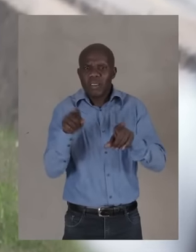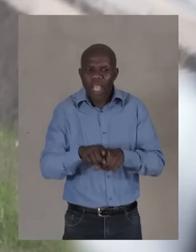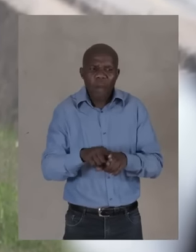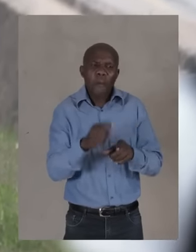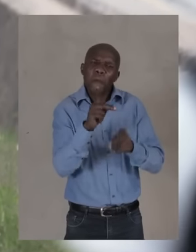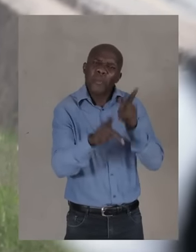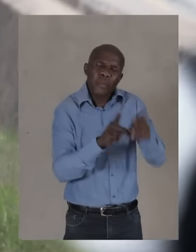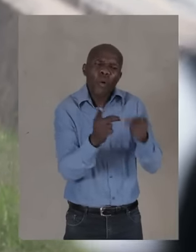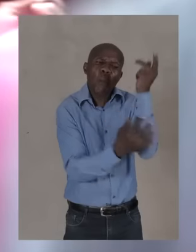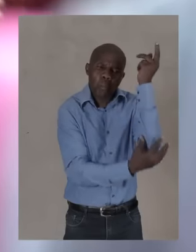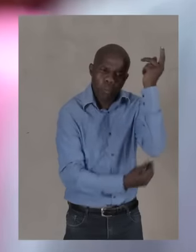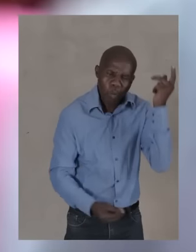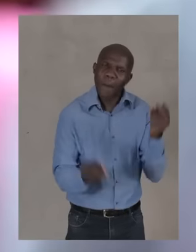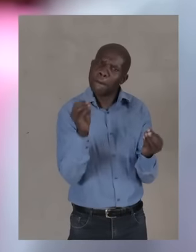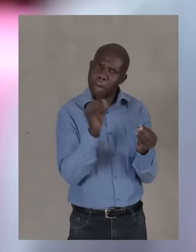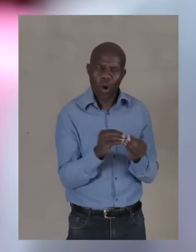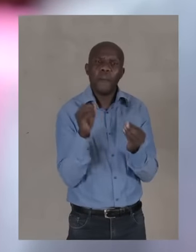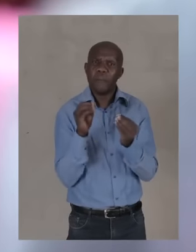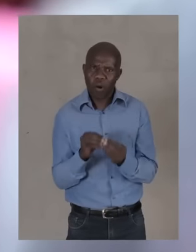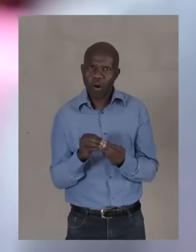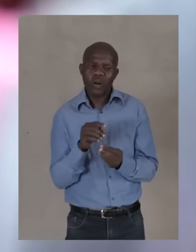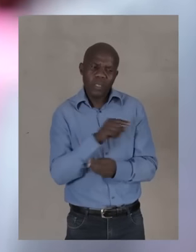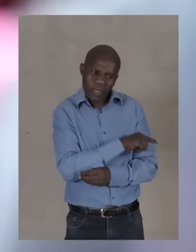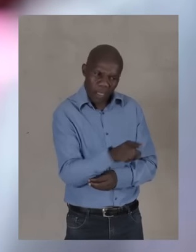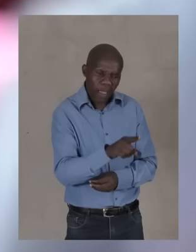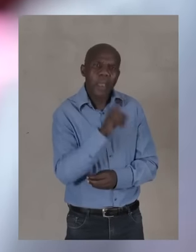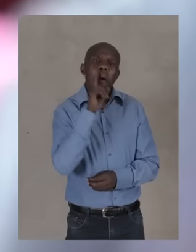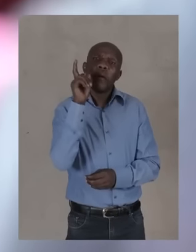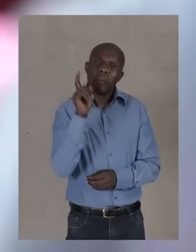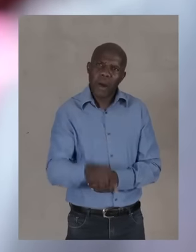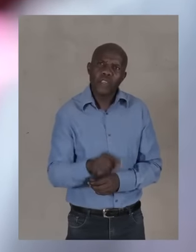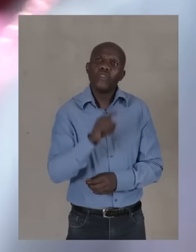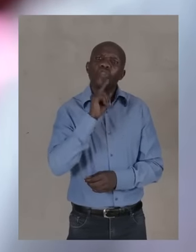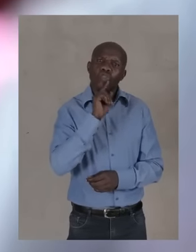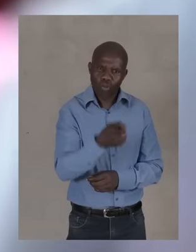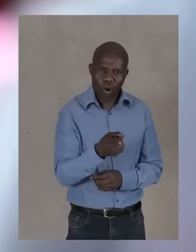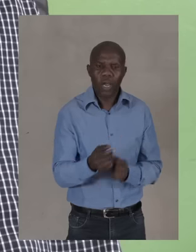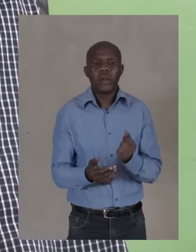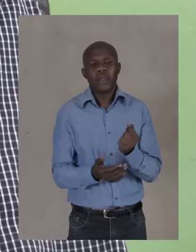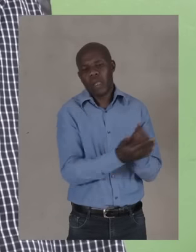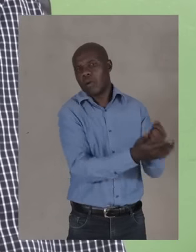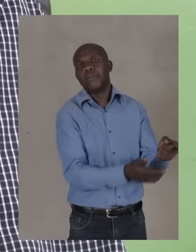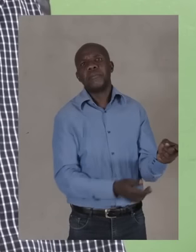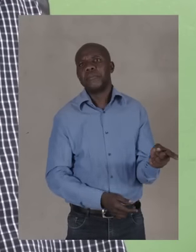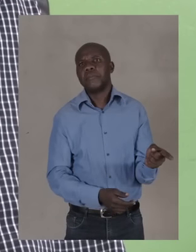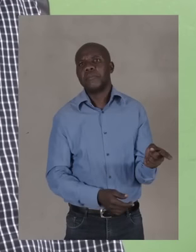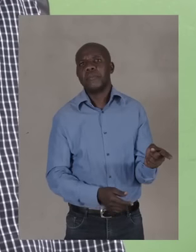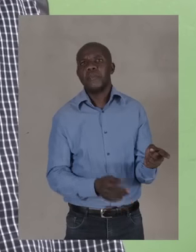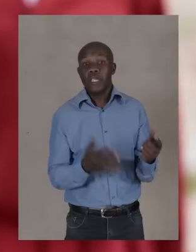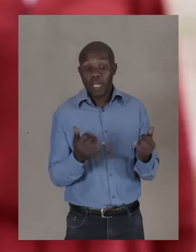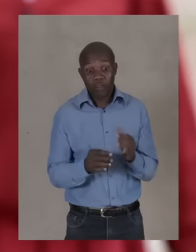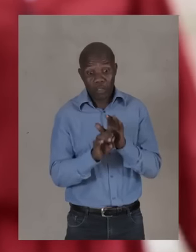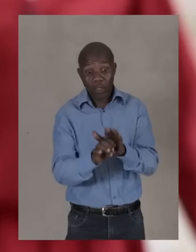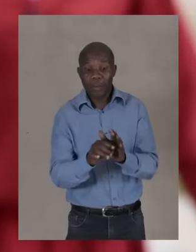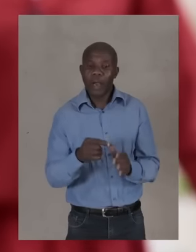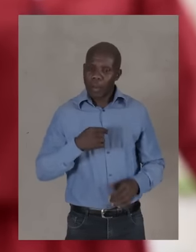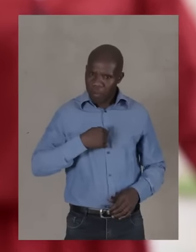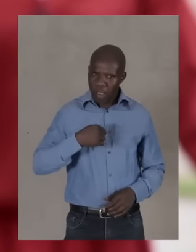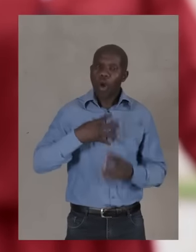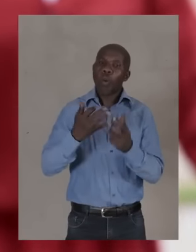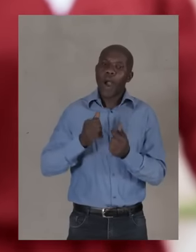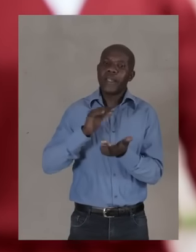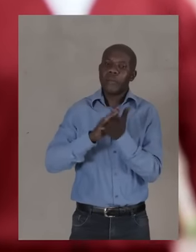ones for the most vulnerable of our citizens, then I would be happy to say I'm proudly Zambian. I want to